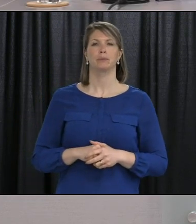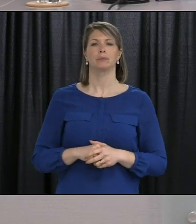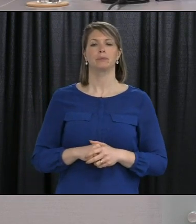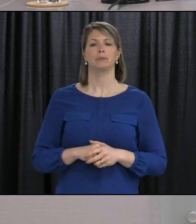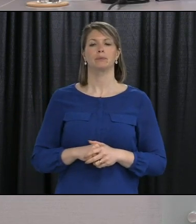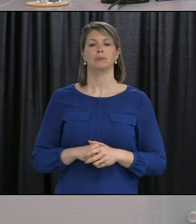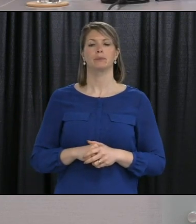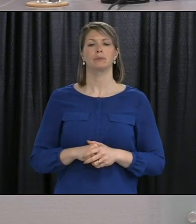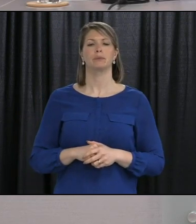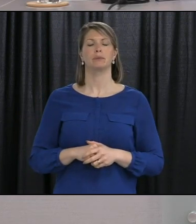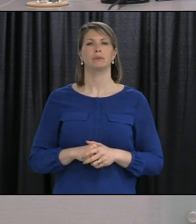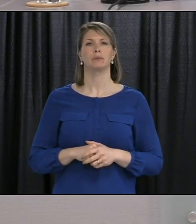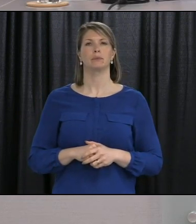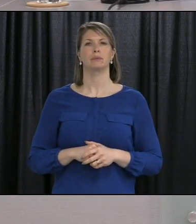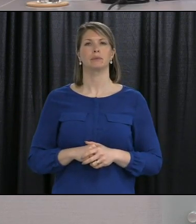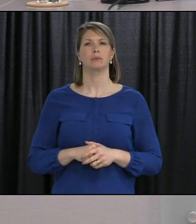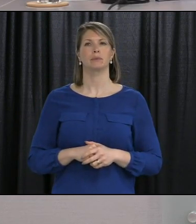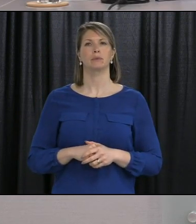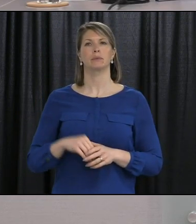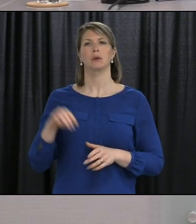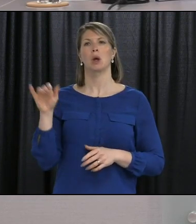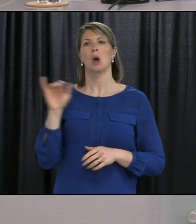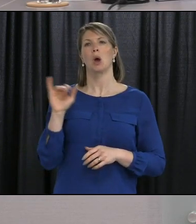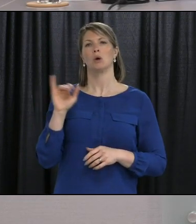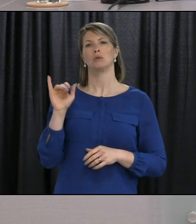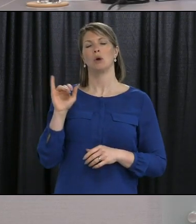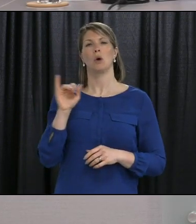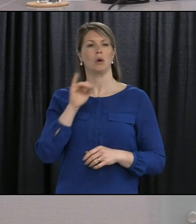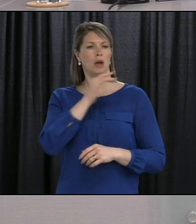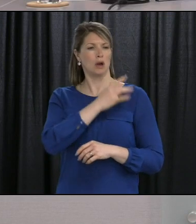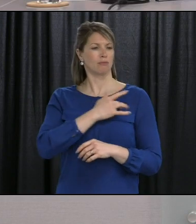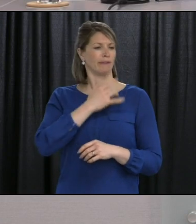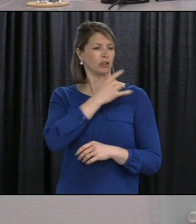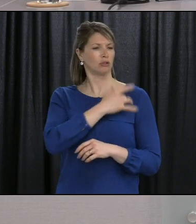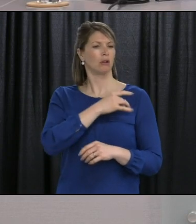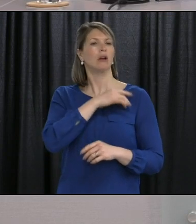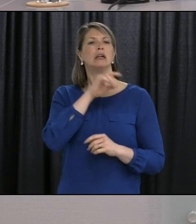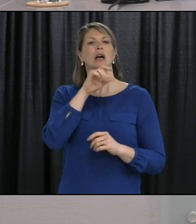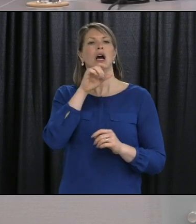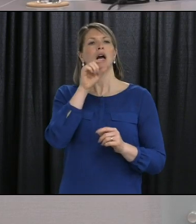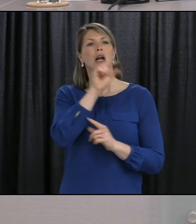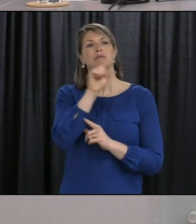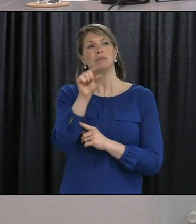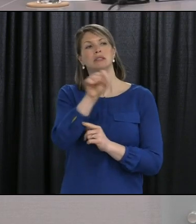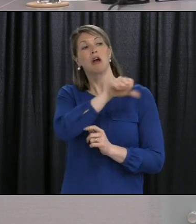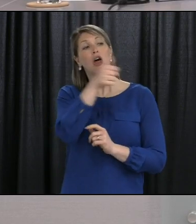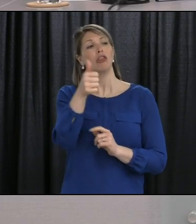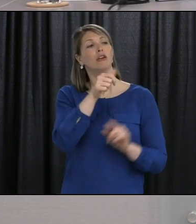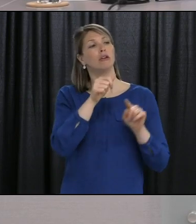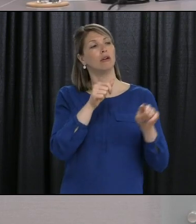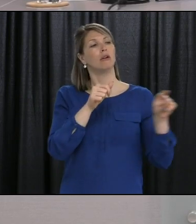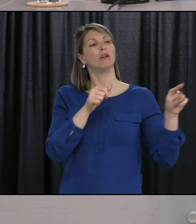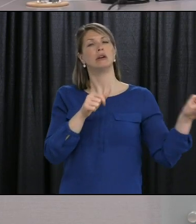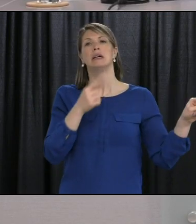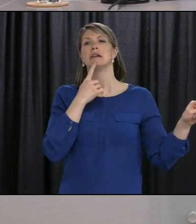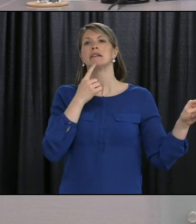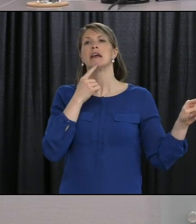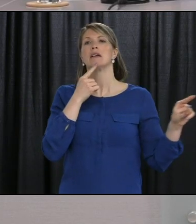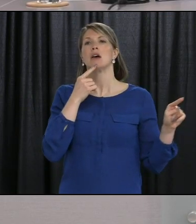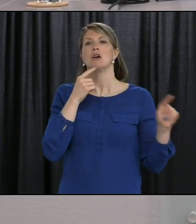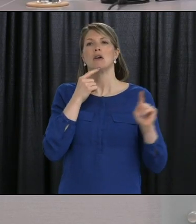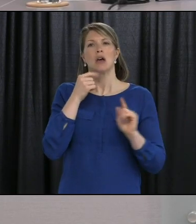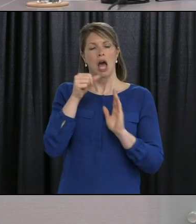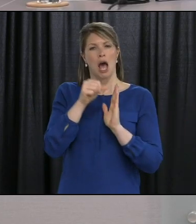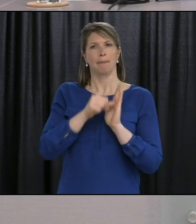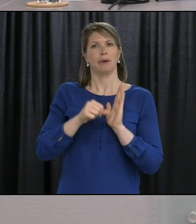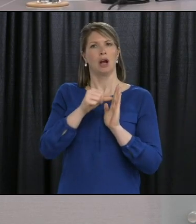the decision to run their operating rooms 7 days a week to tackle their backlog. But we're going the slow and steady pace to maintain a buffer, I